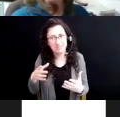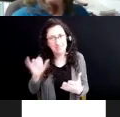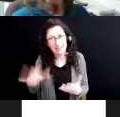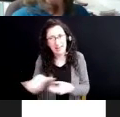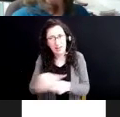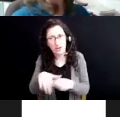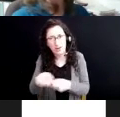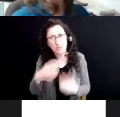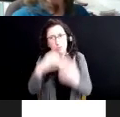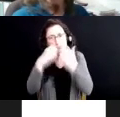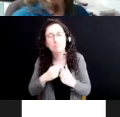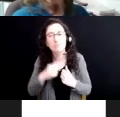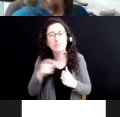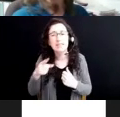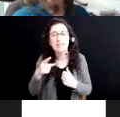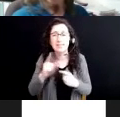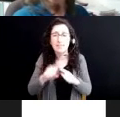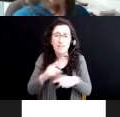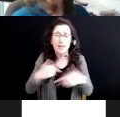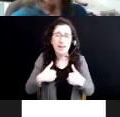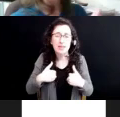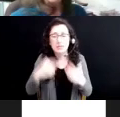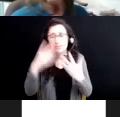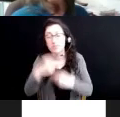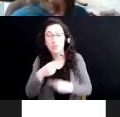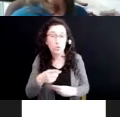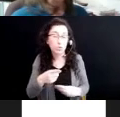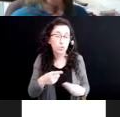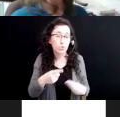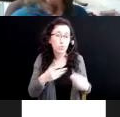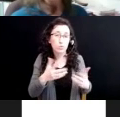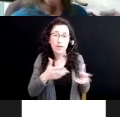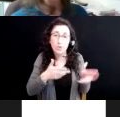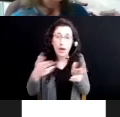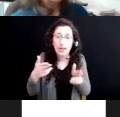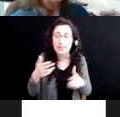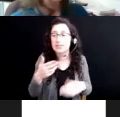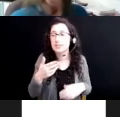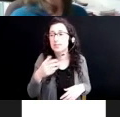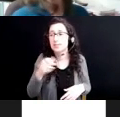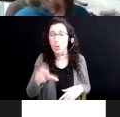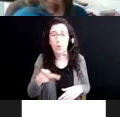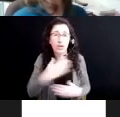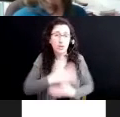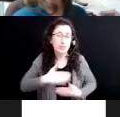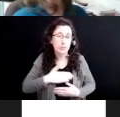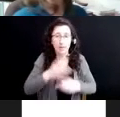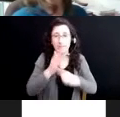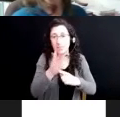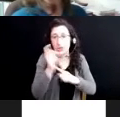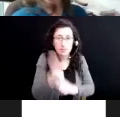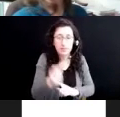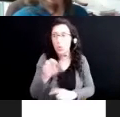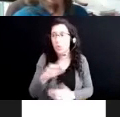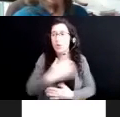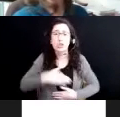These species are beautiful, whether you're hunters or anglers or just bird watchers or listeners. These species are so